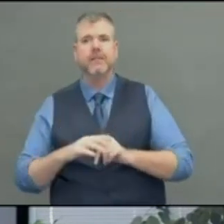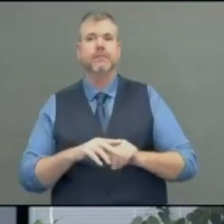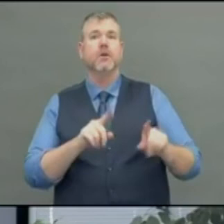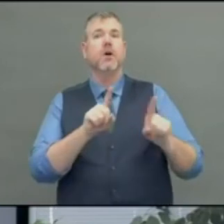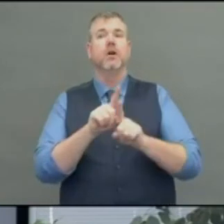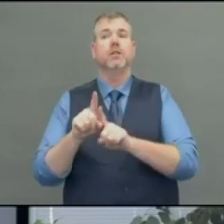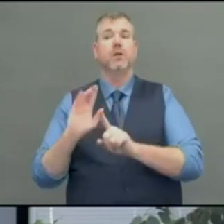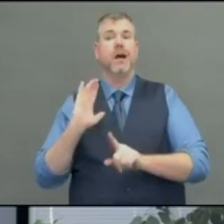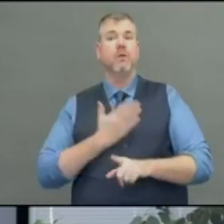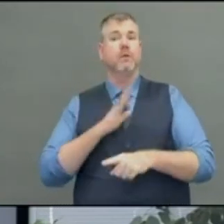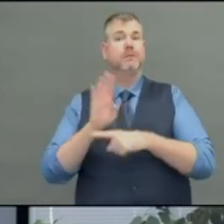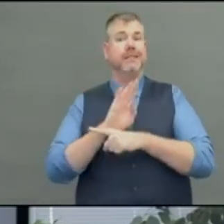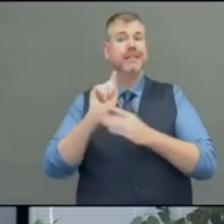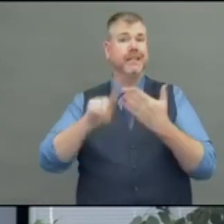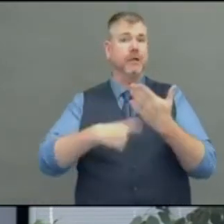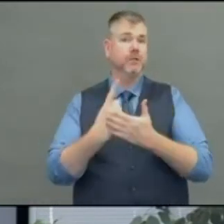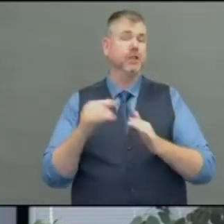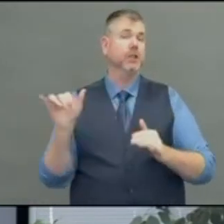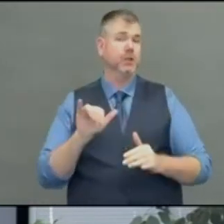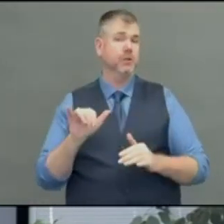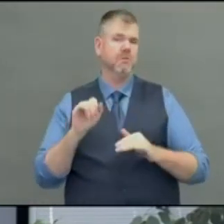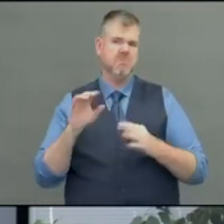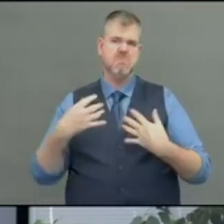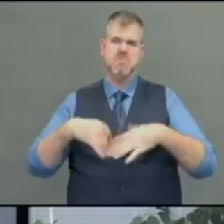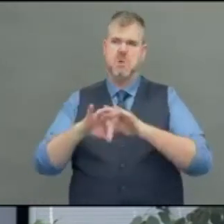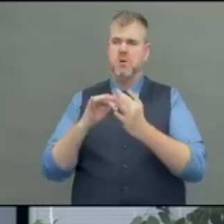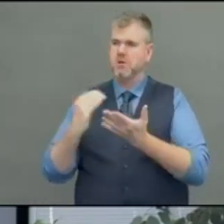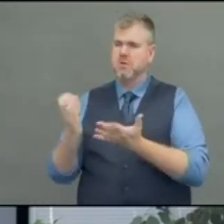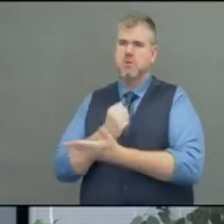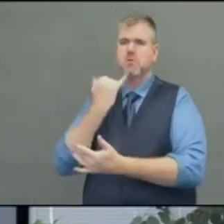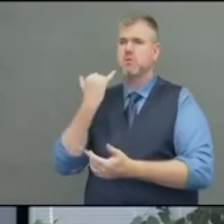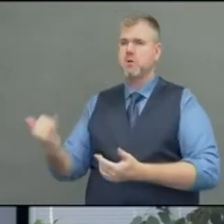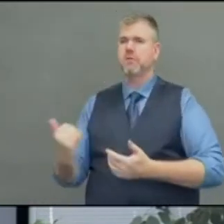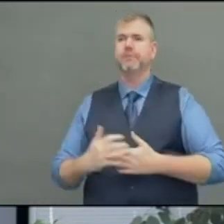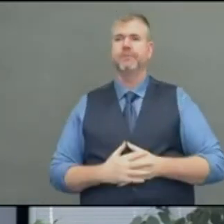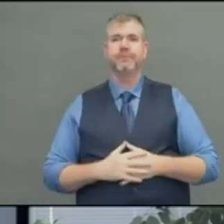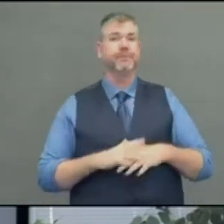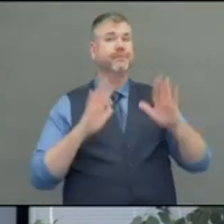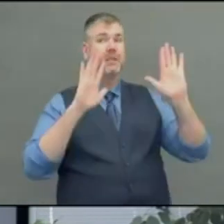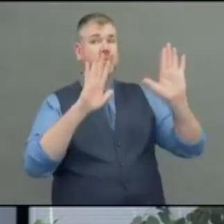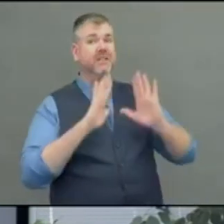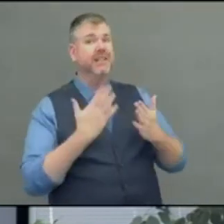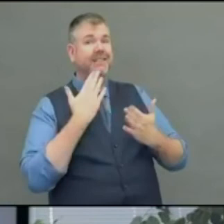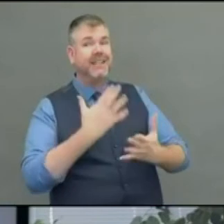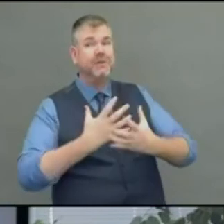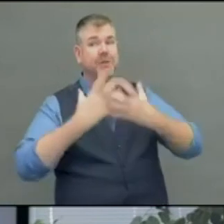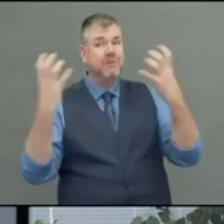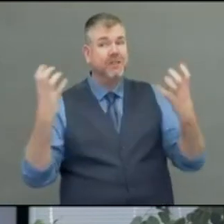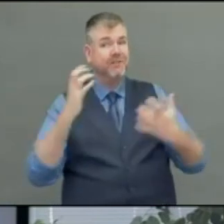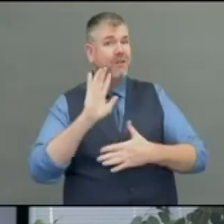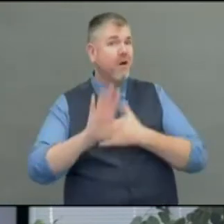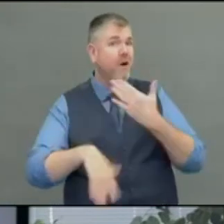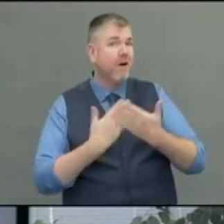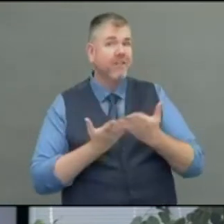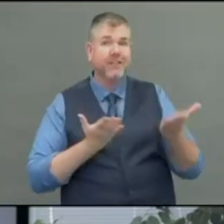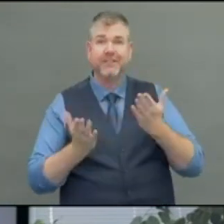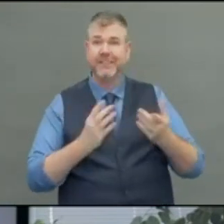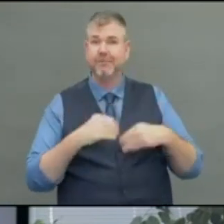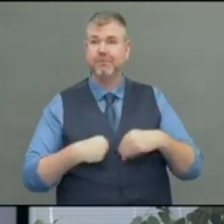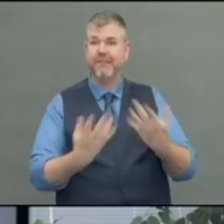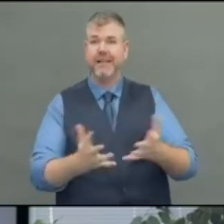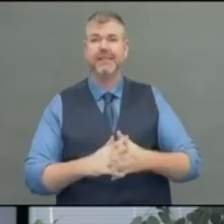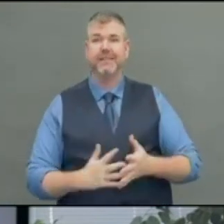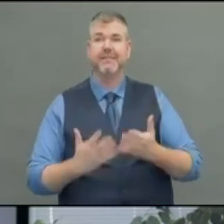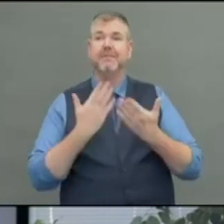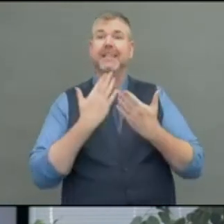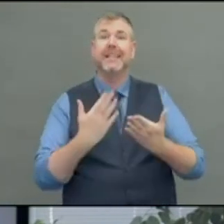well. Wonderful. Thank you so much for all of the services that you provide again. And thank you everybody for watching, and